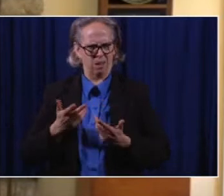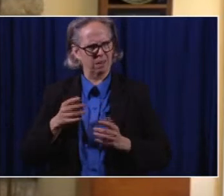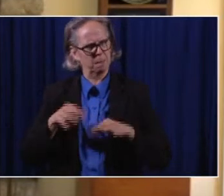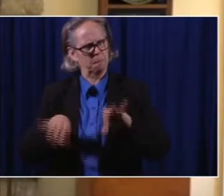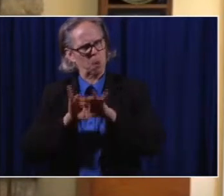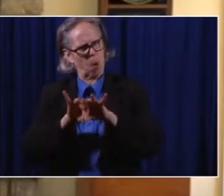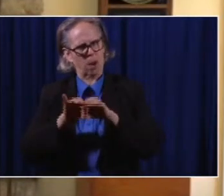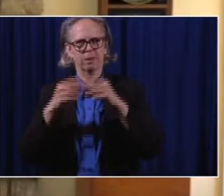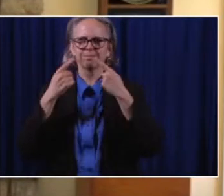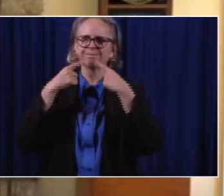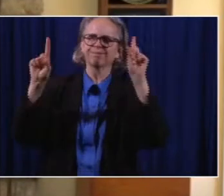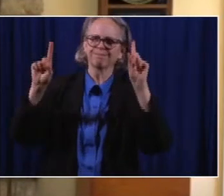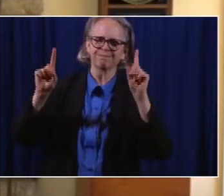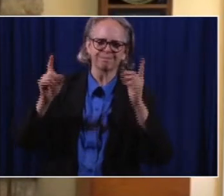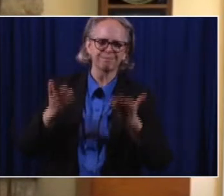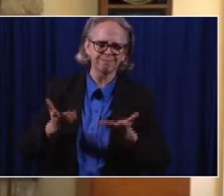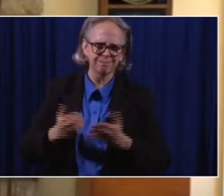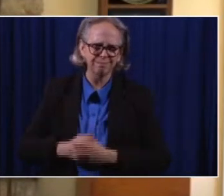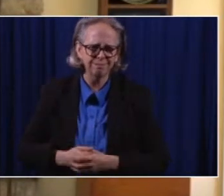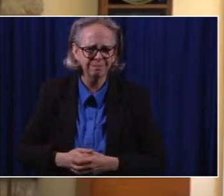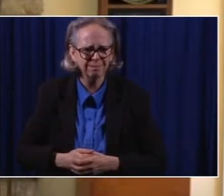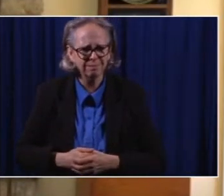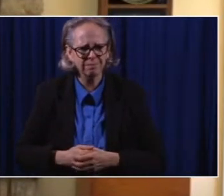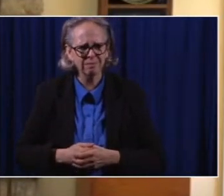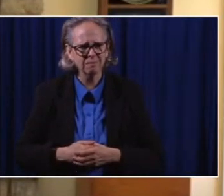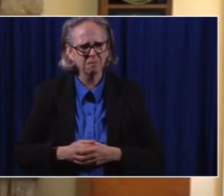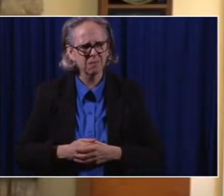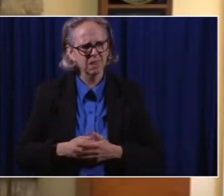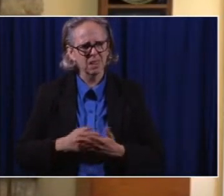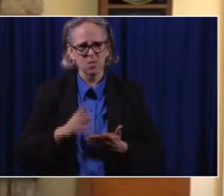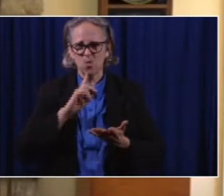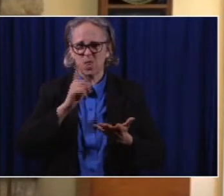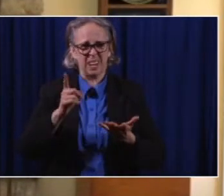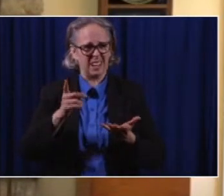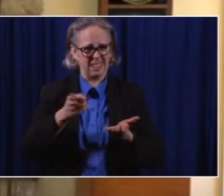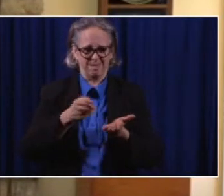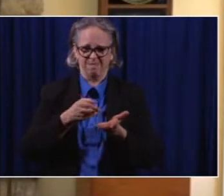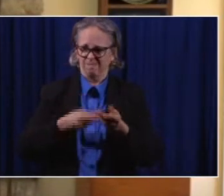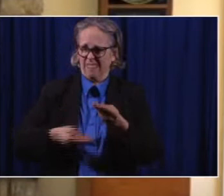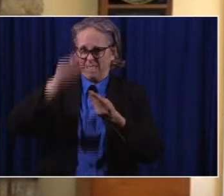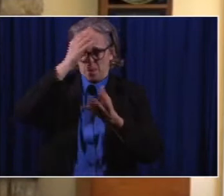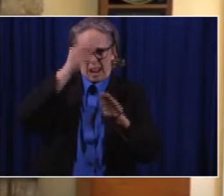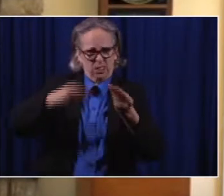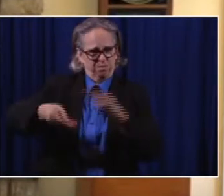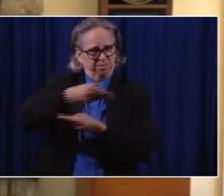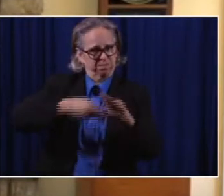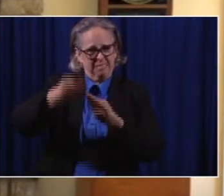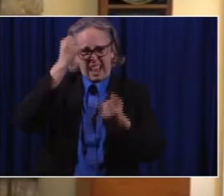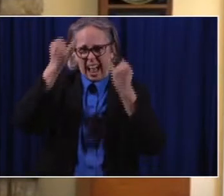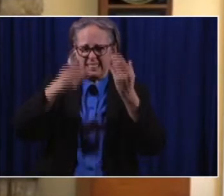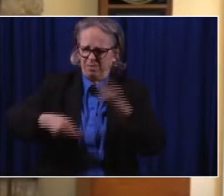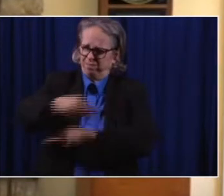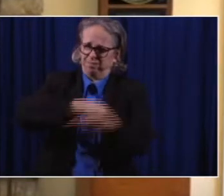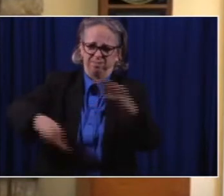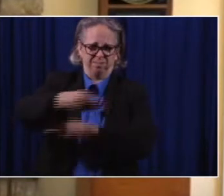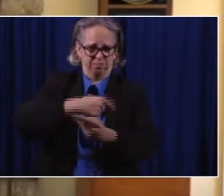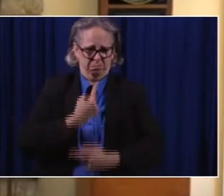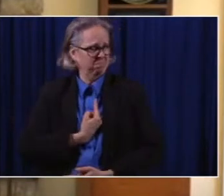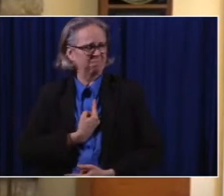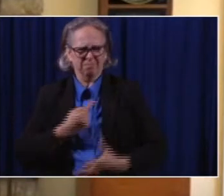successful, and it's been a frank exchange of ideas. In some cases, it's been things that they needed us to